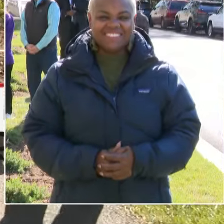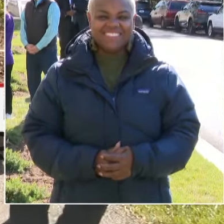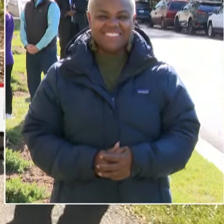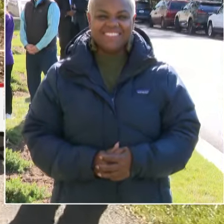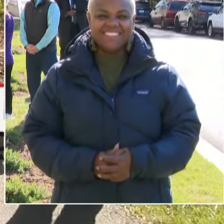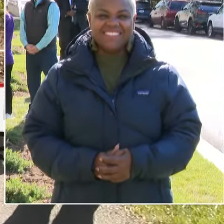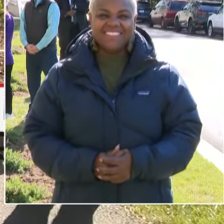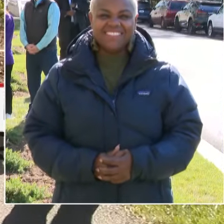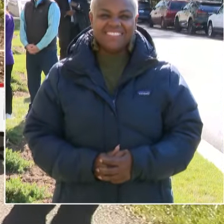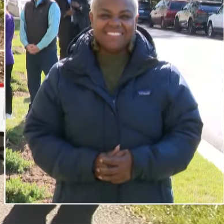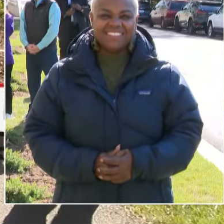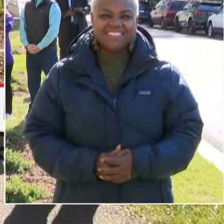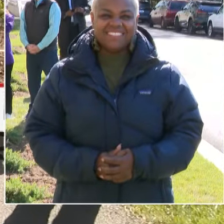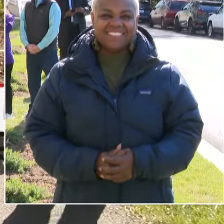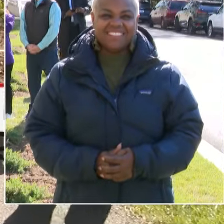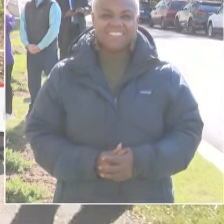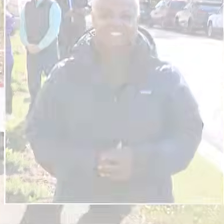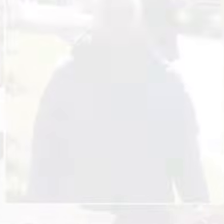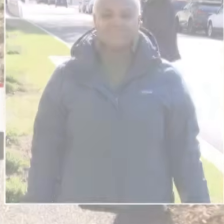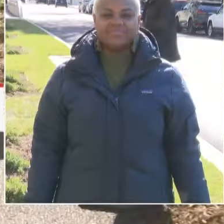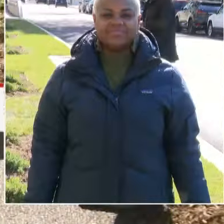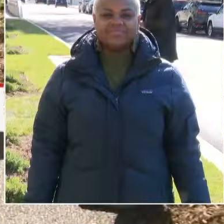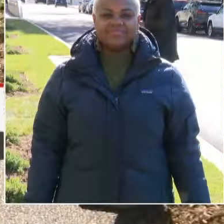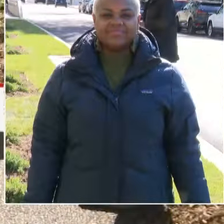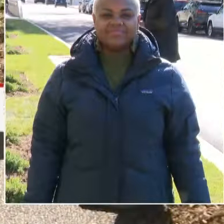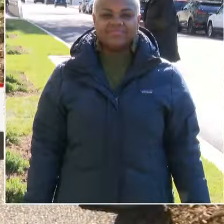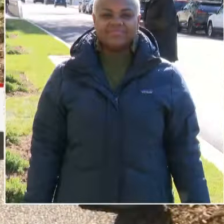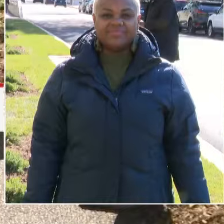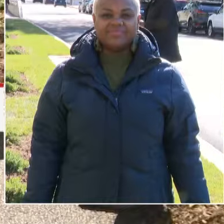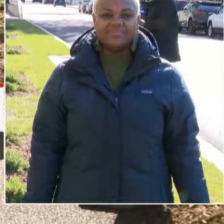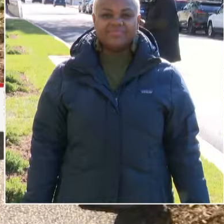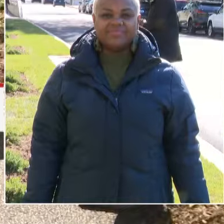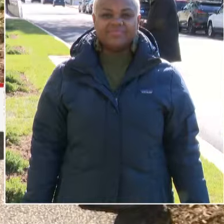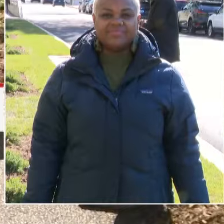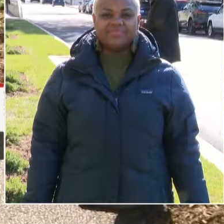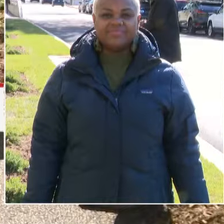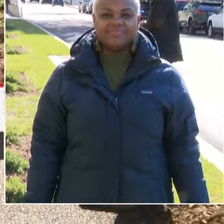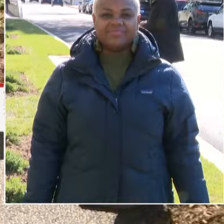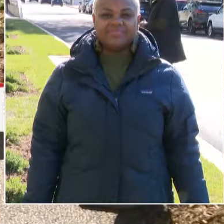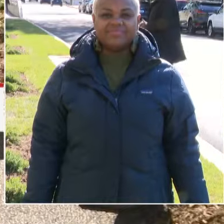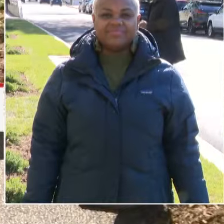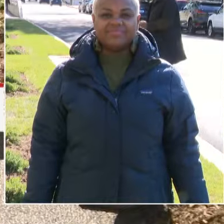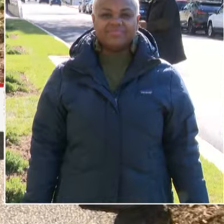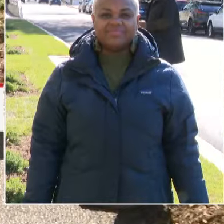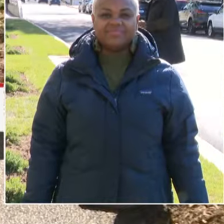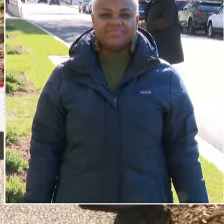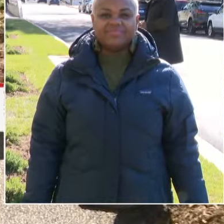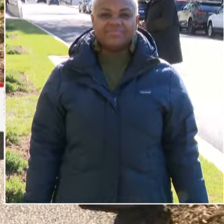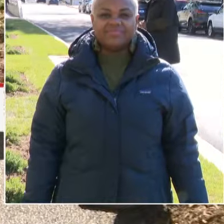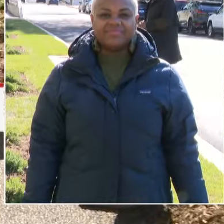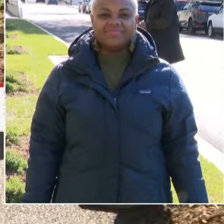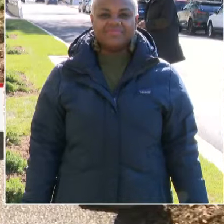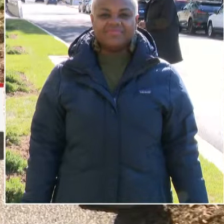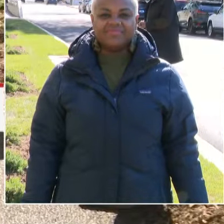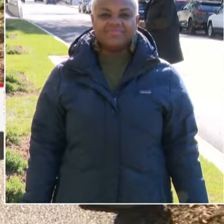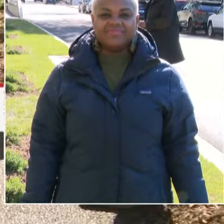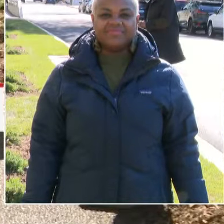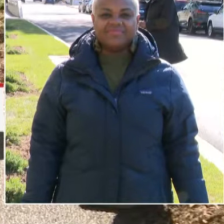Okay, let's cut the ribbon. 5, 4, 3, 2,